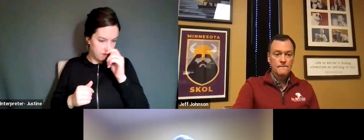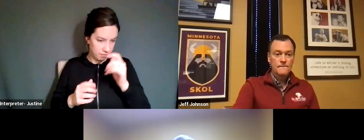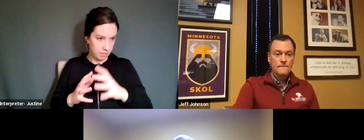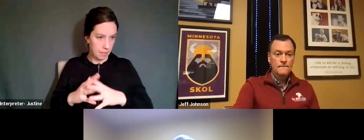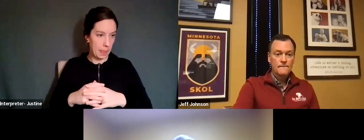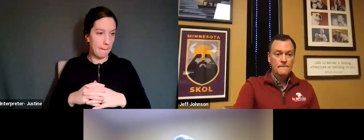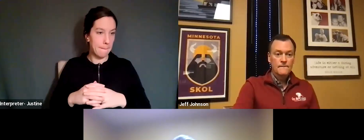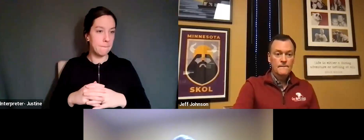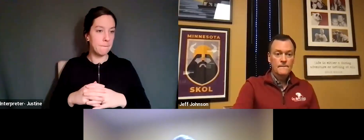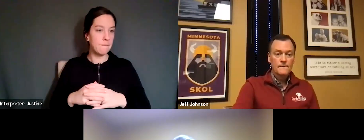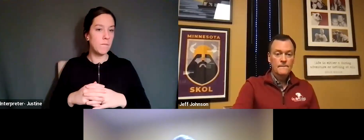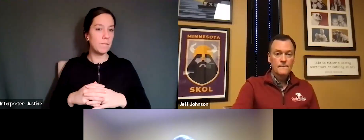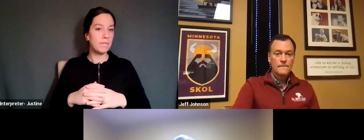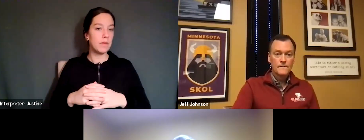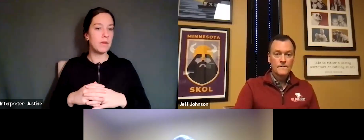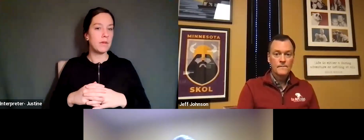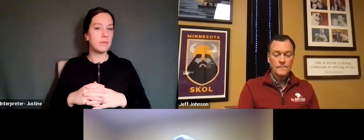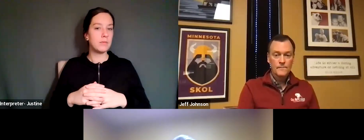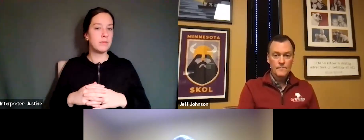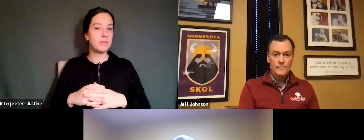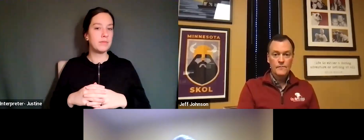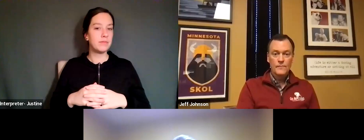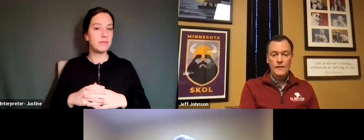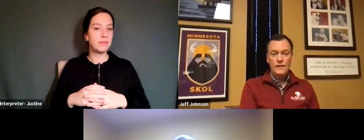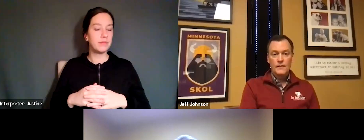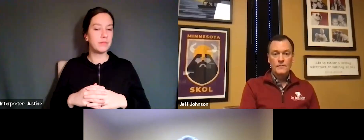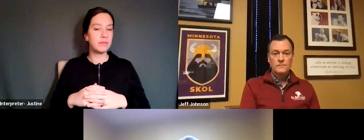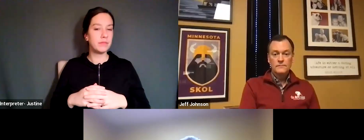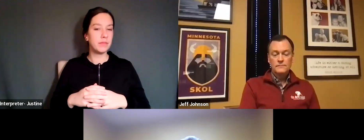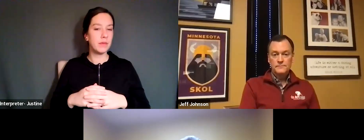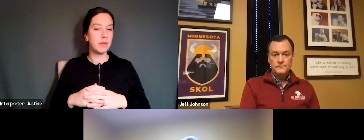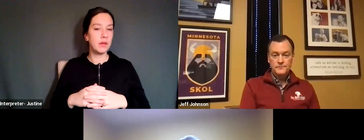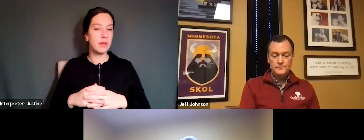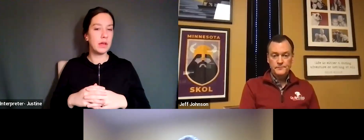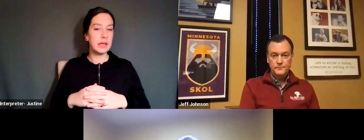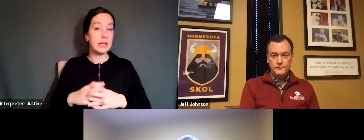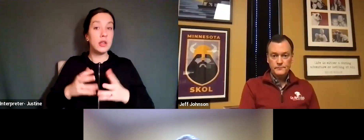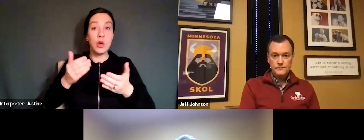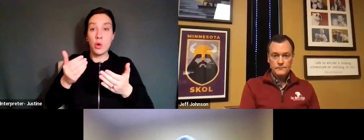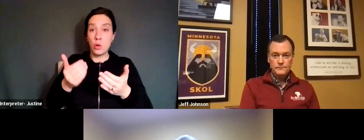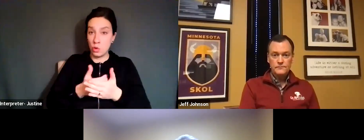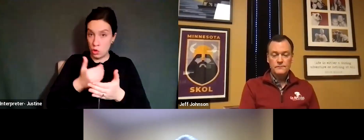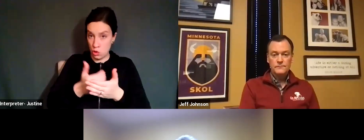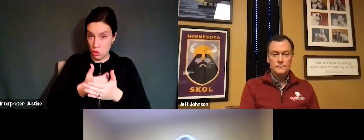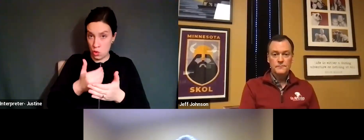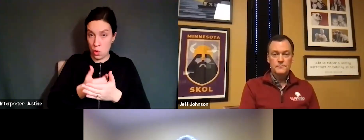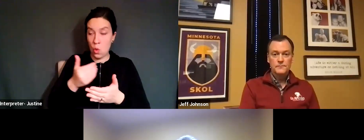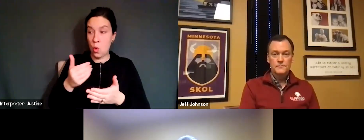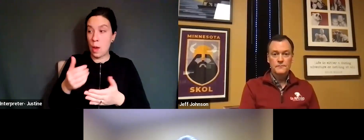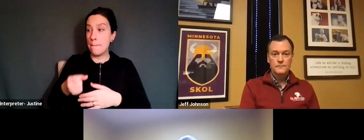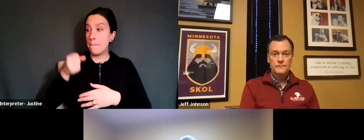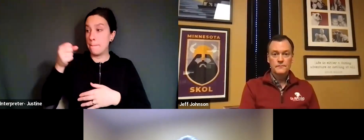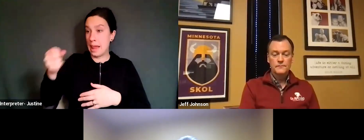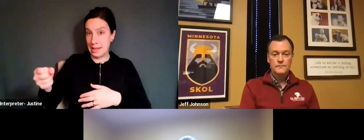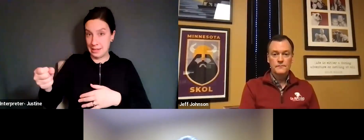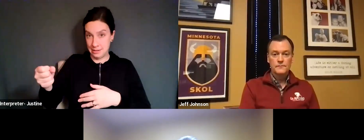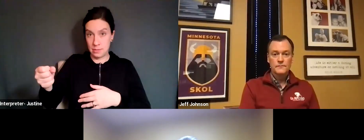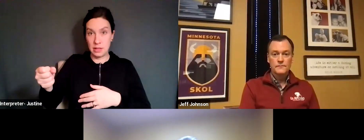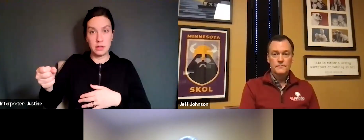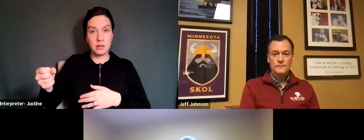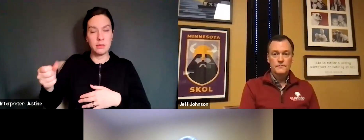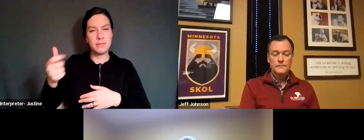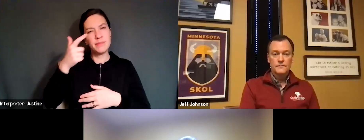Is there a move to these new placements? I'm thinking the facility dog placements now related. Is it related to the number of